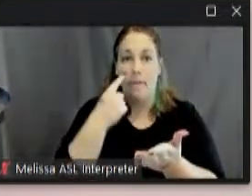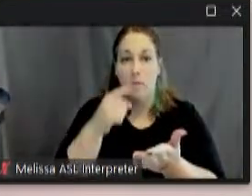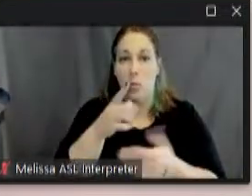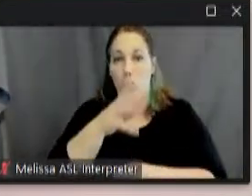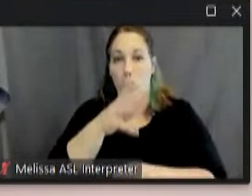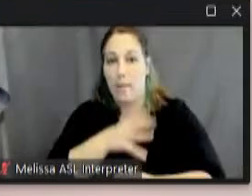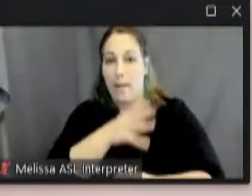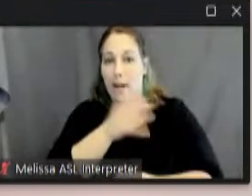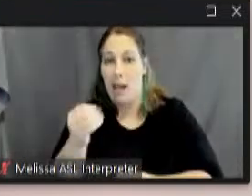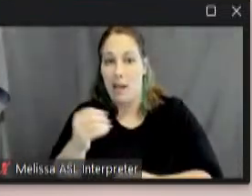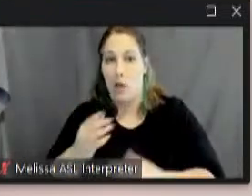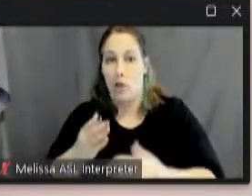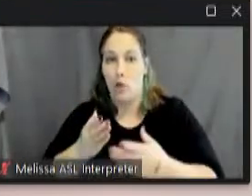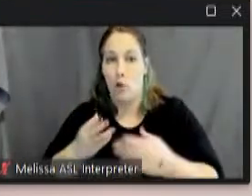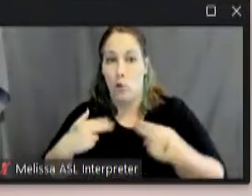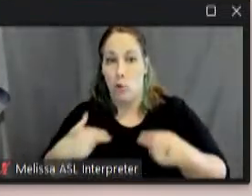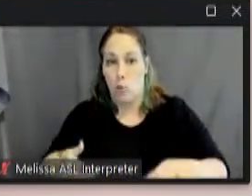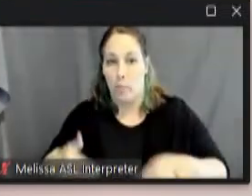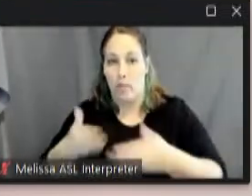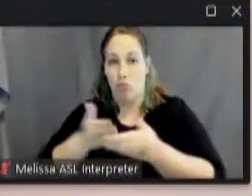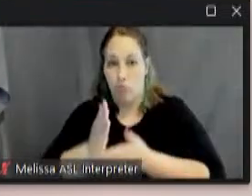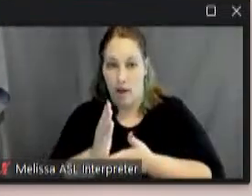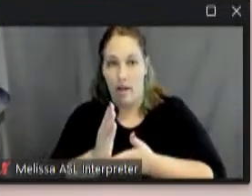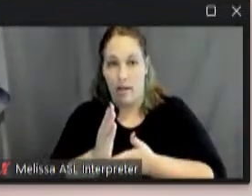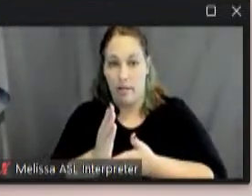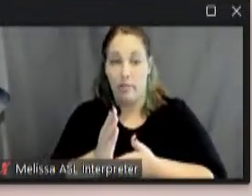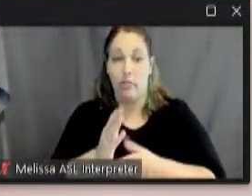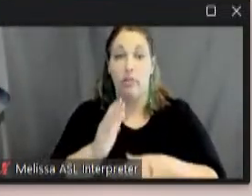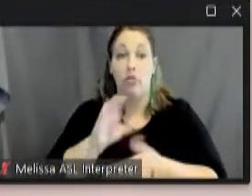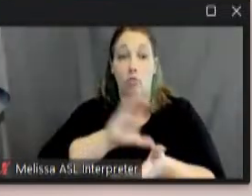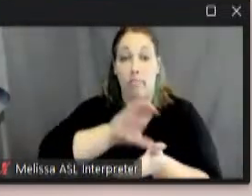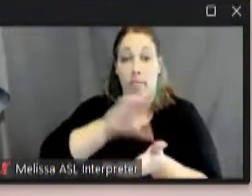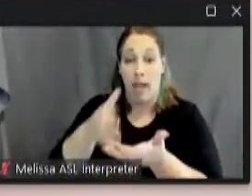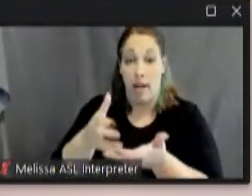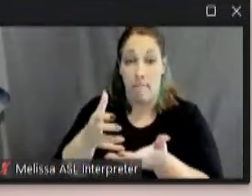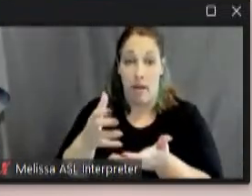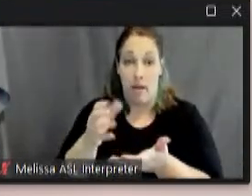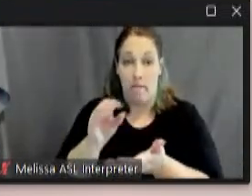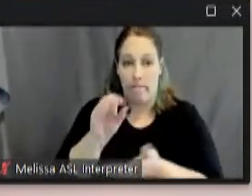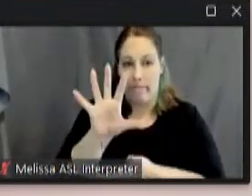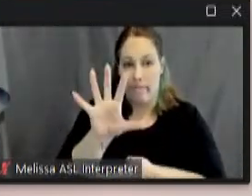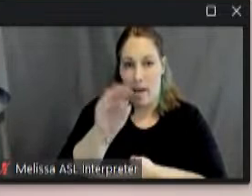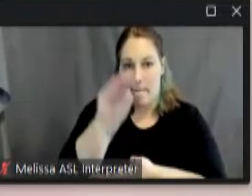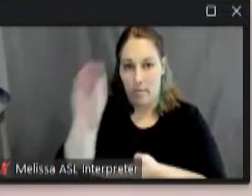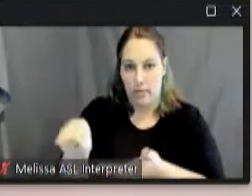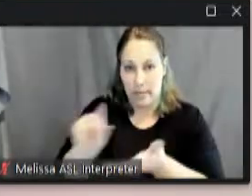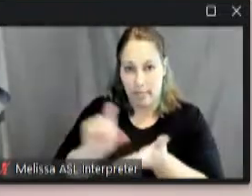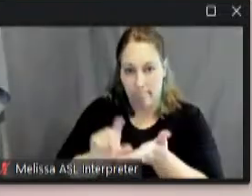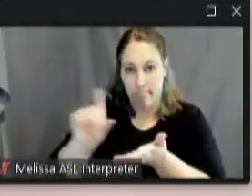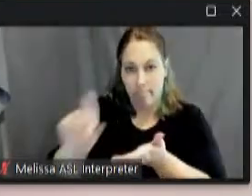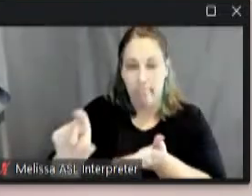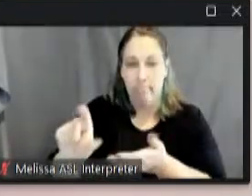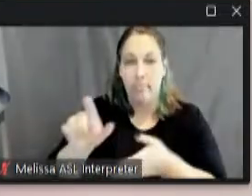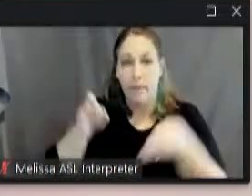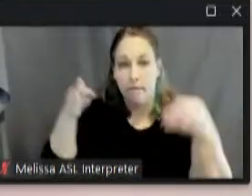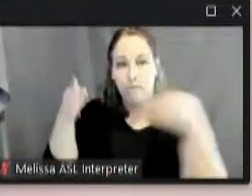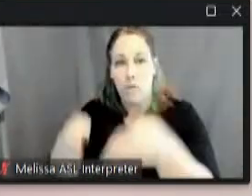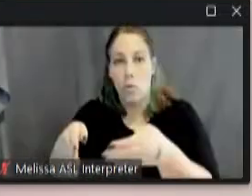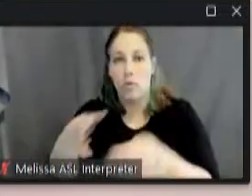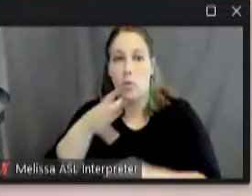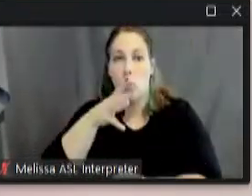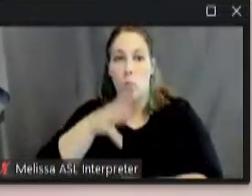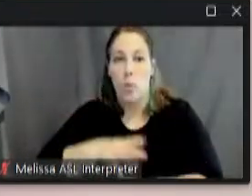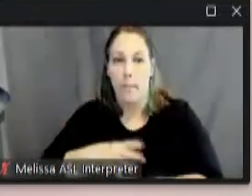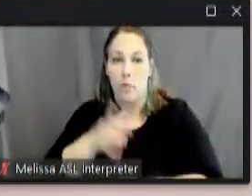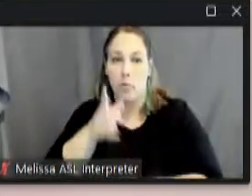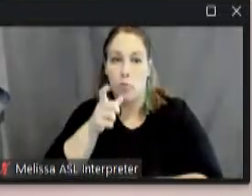5% should be given to prevention and violence against women from an intersectional perspective.